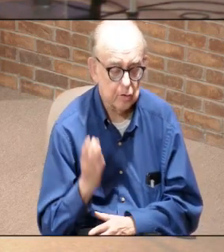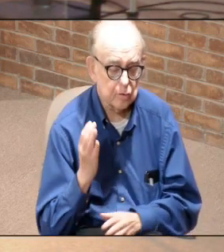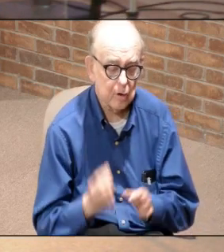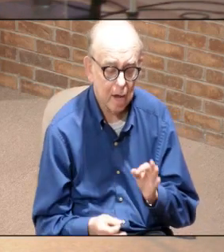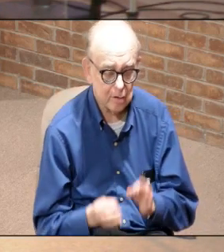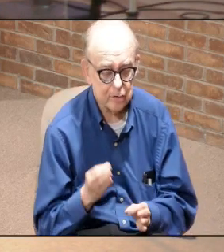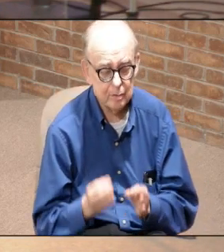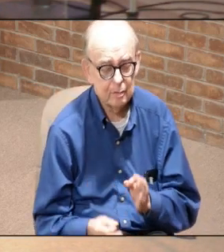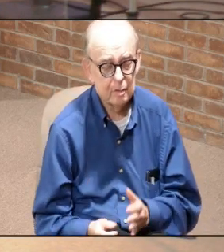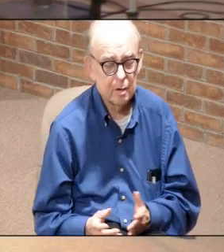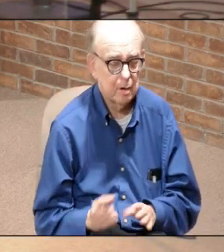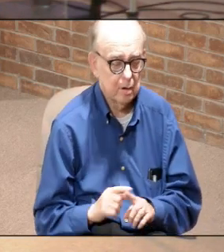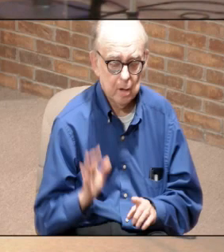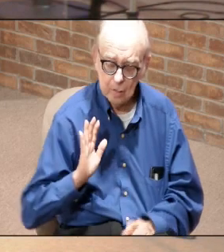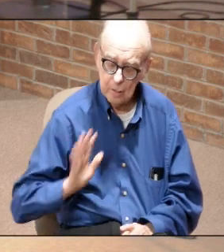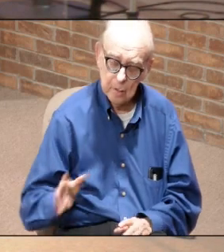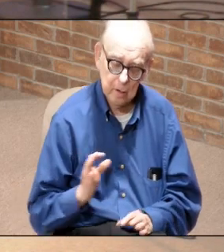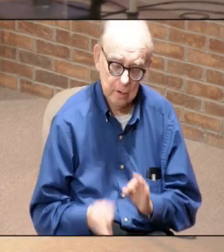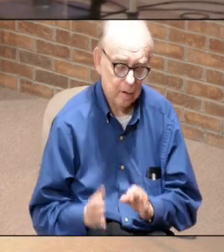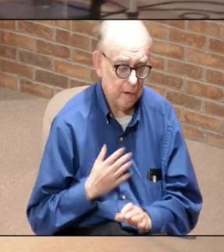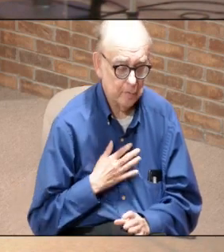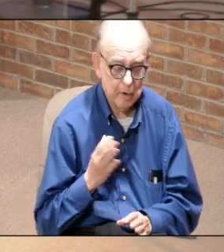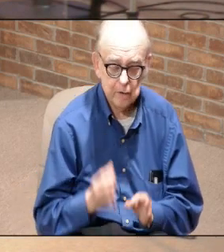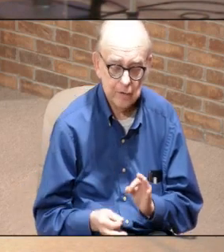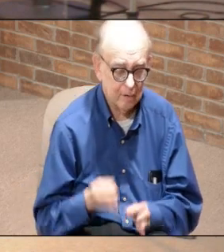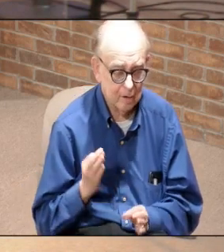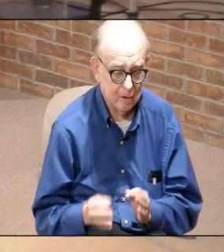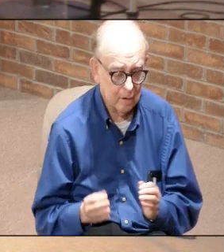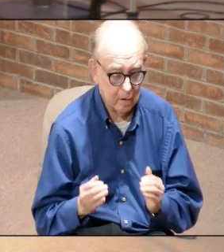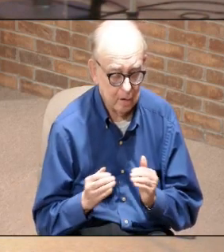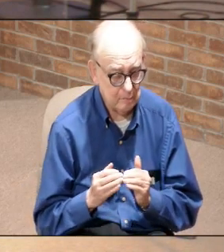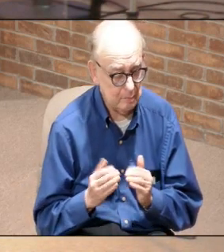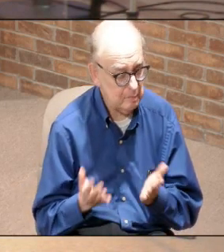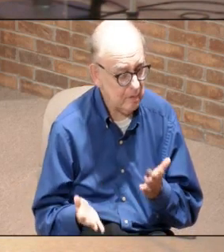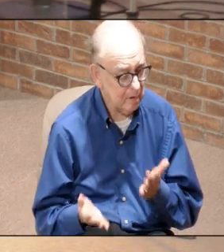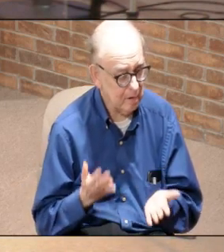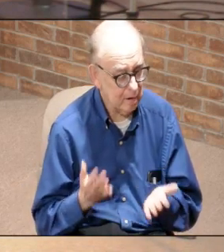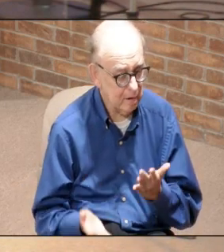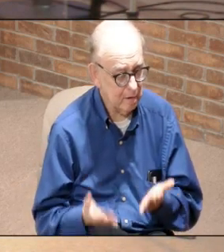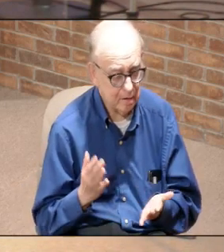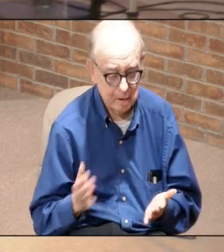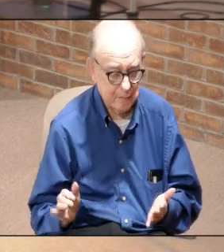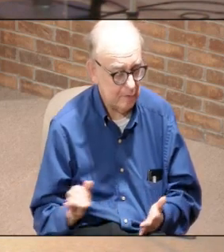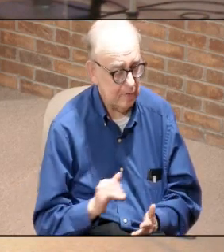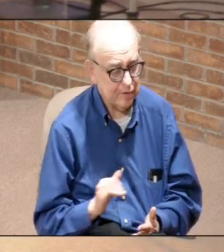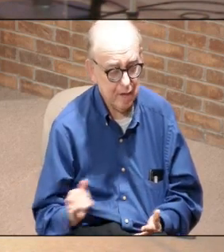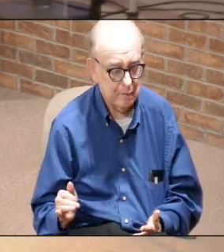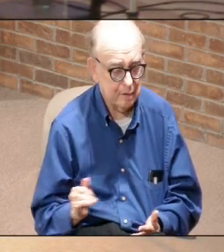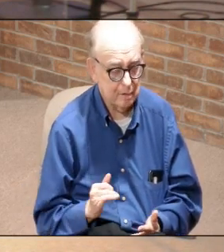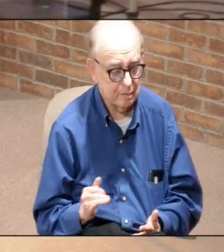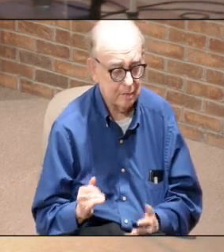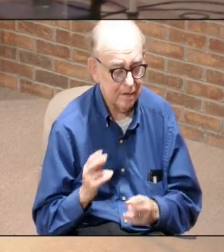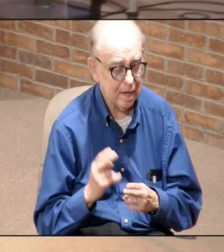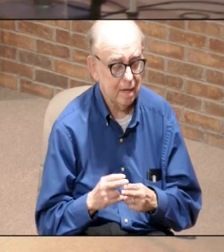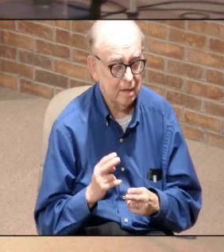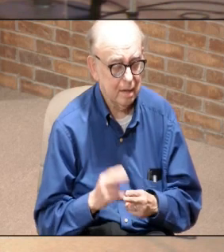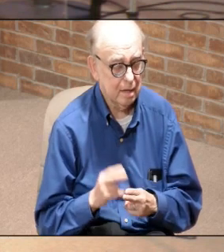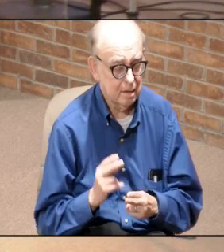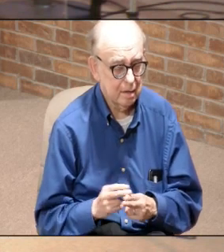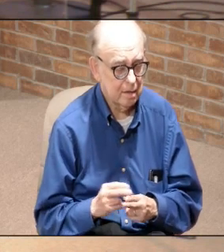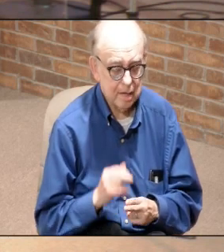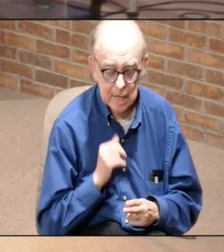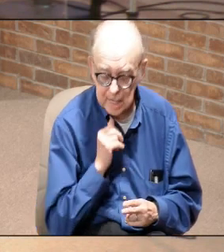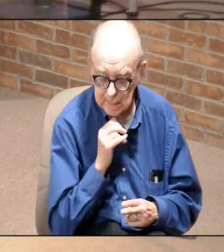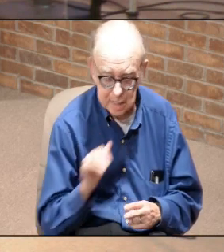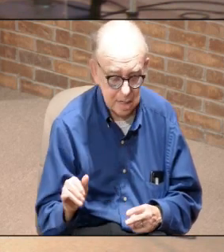trial. But your trial and my trial, even though it may be the same name, it is